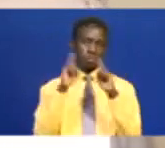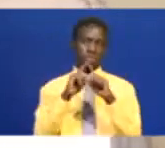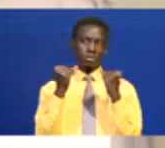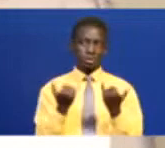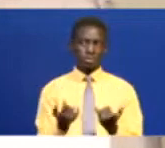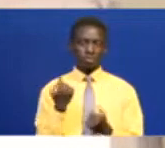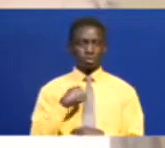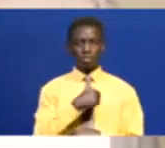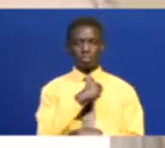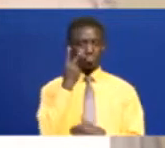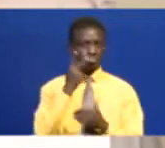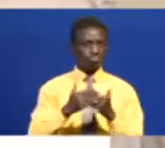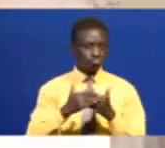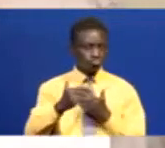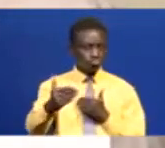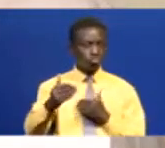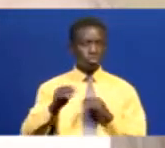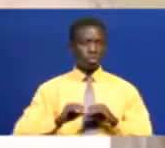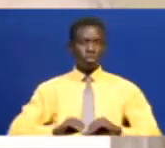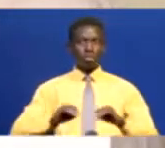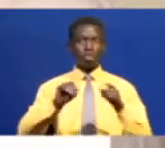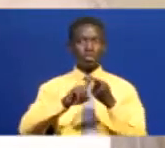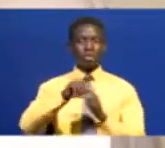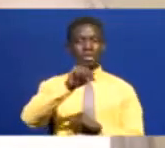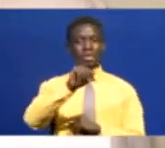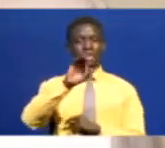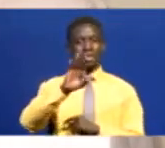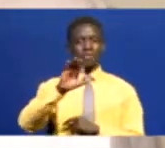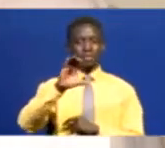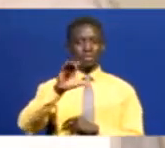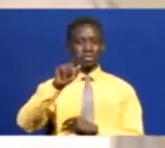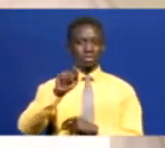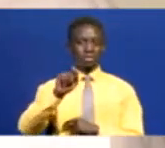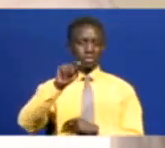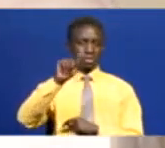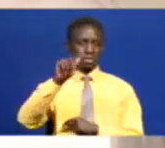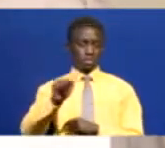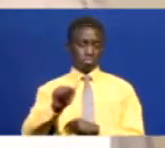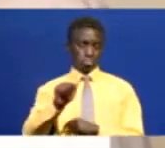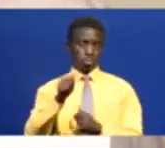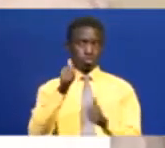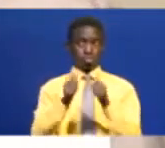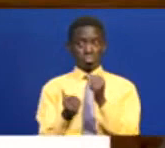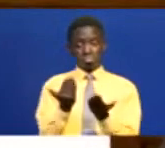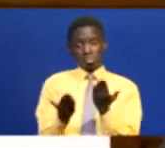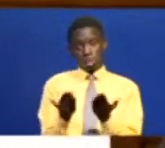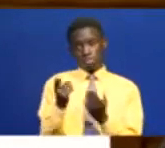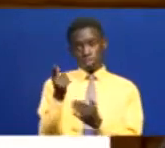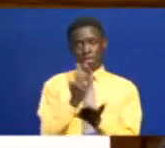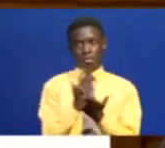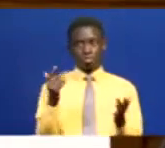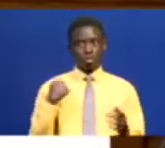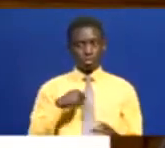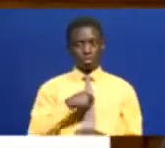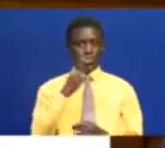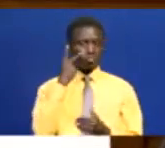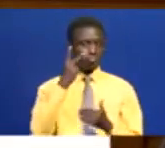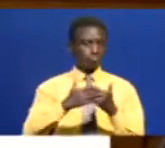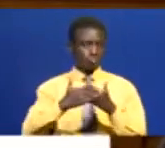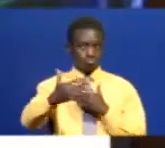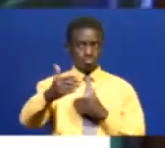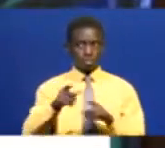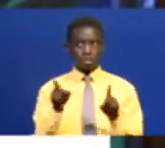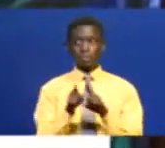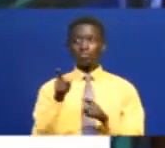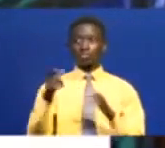looking to move towards the AFCFTA, perhaps that's something else that we'll be looking at going forward. The economic lobby groups are calling